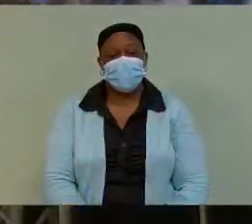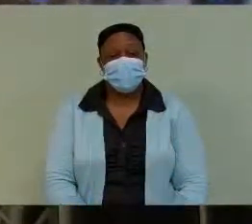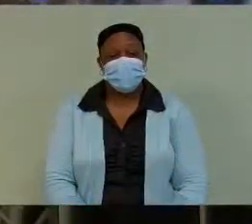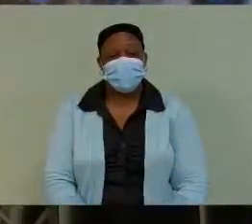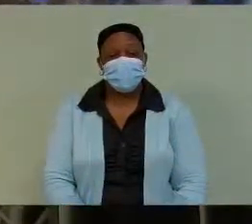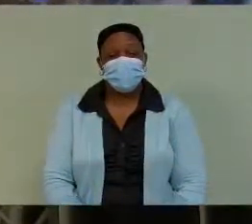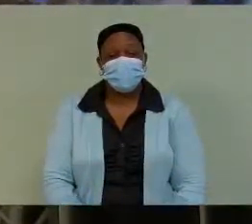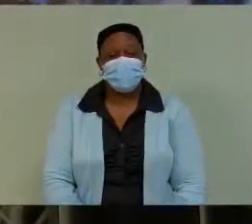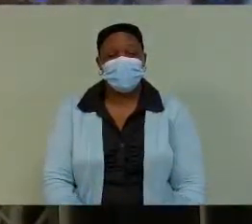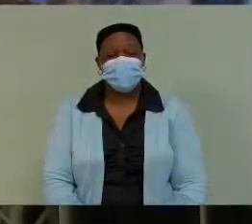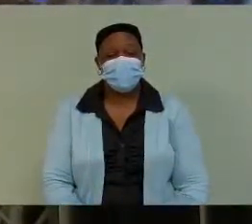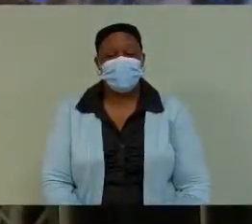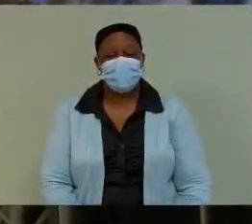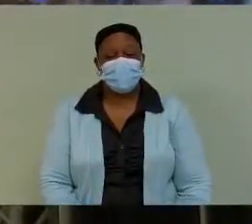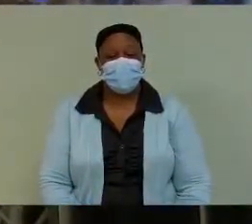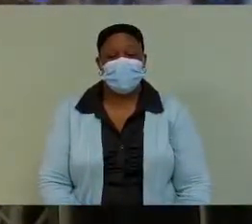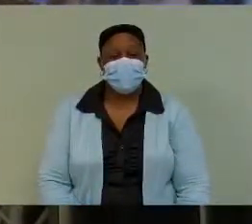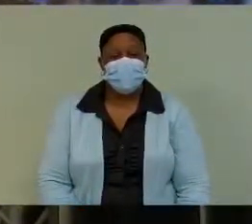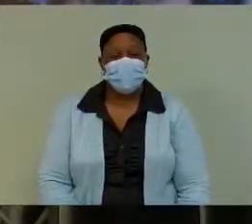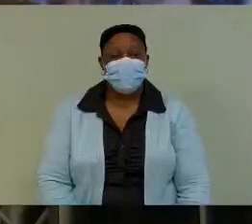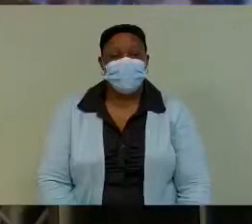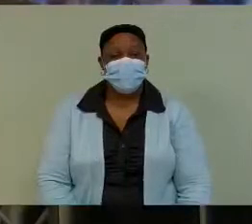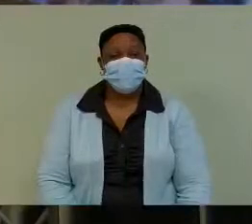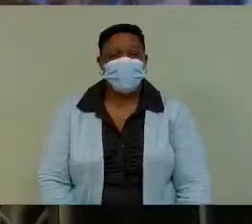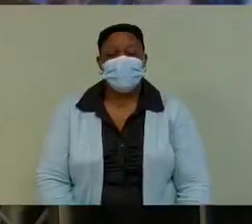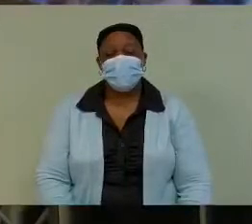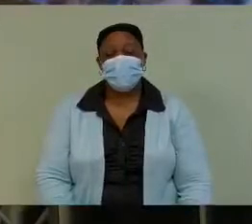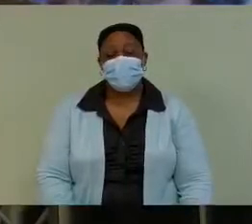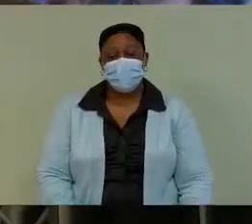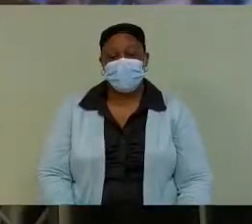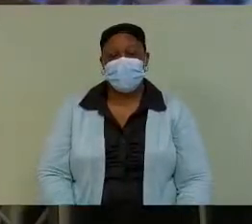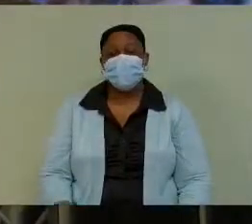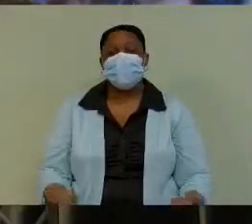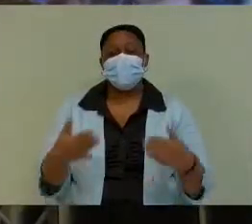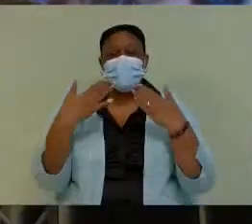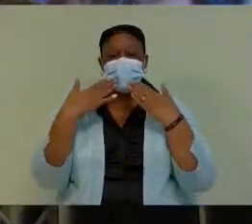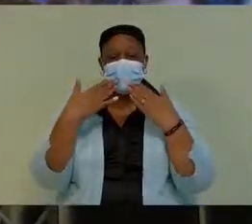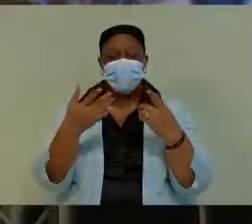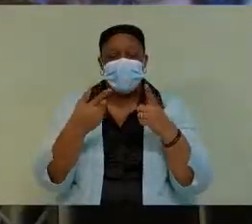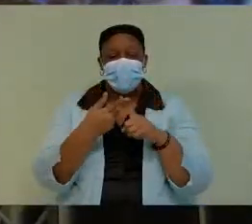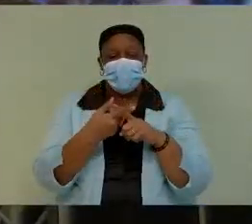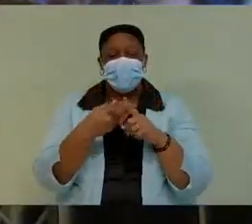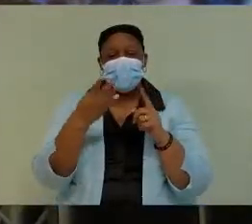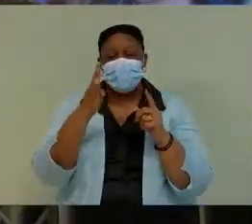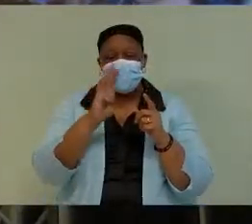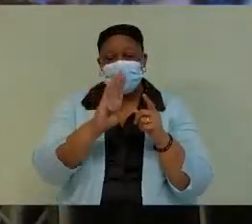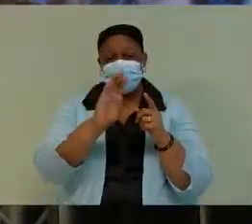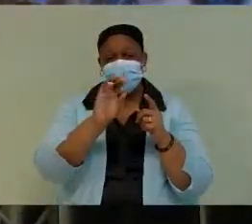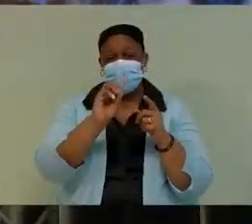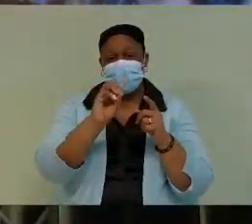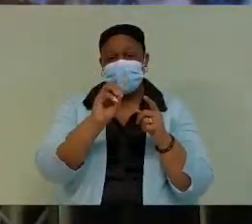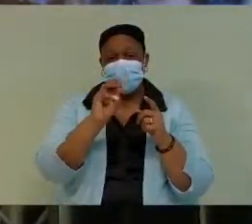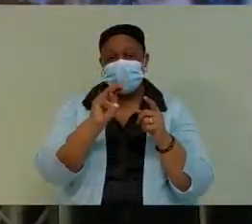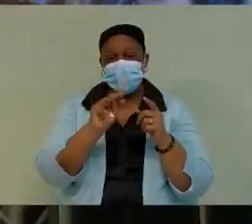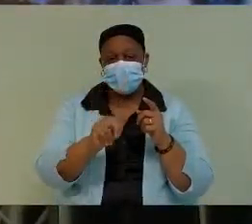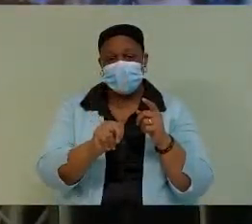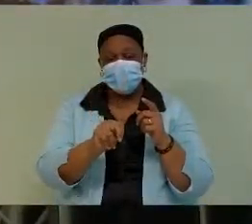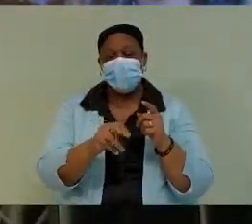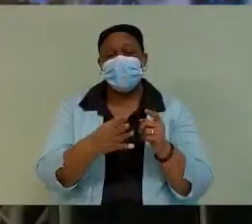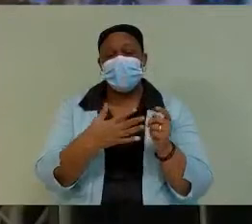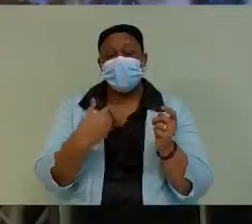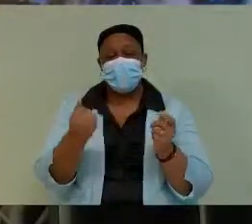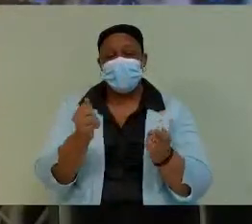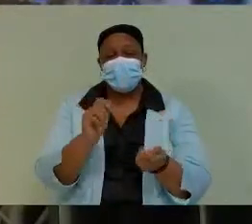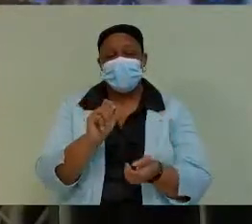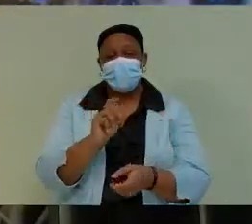Thank you very much, Dr. Laws and Mr. Boone. Thank you for your donation. I